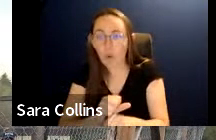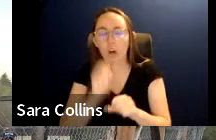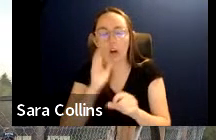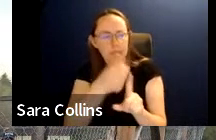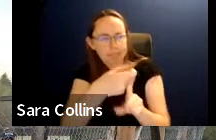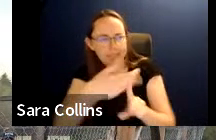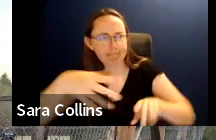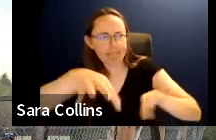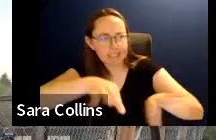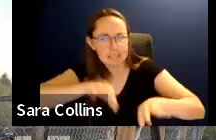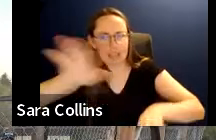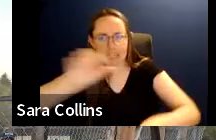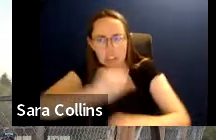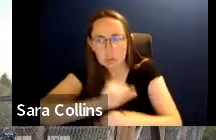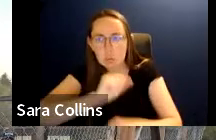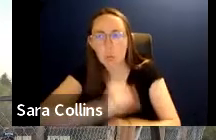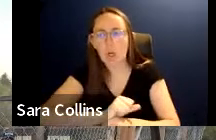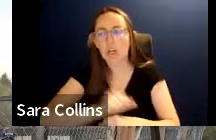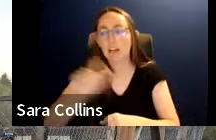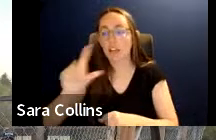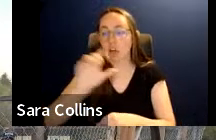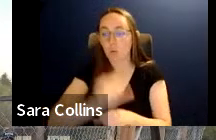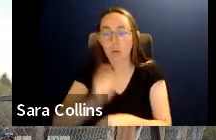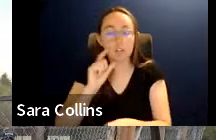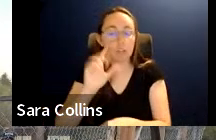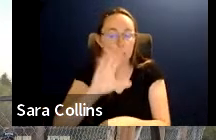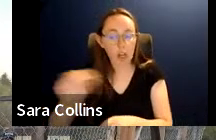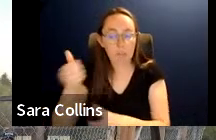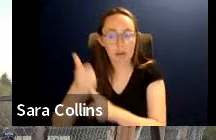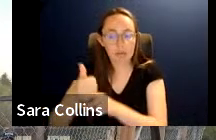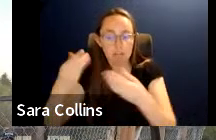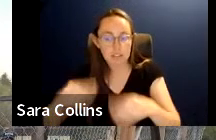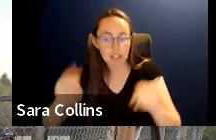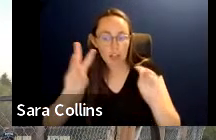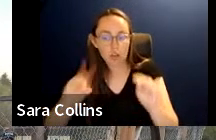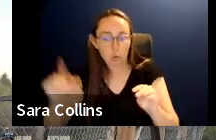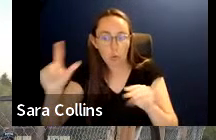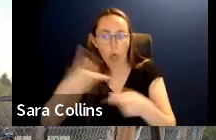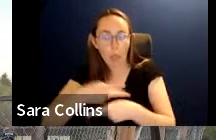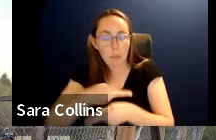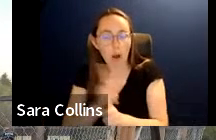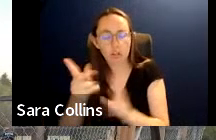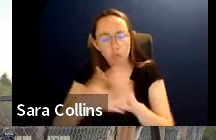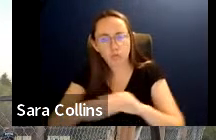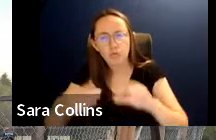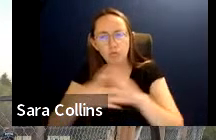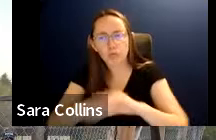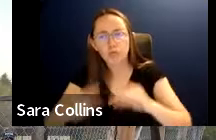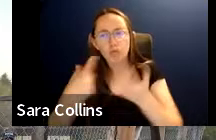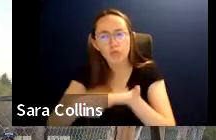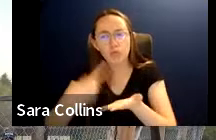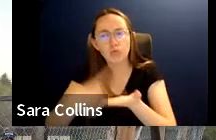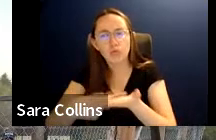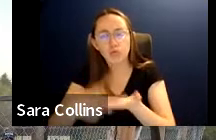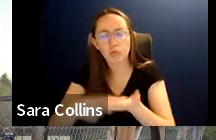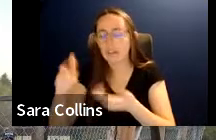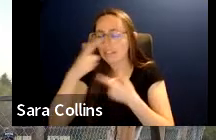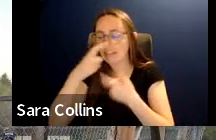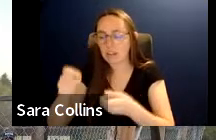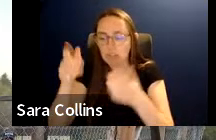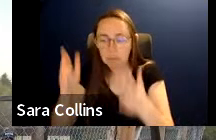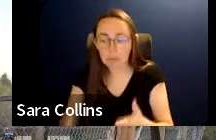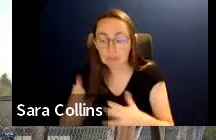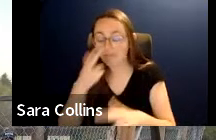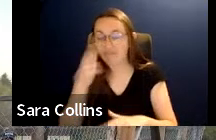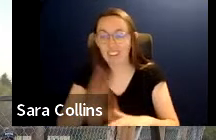and works for a company that sells wool products. So he had a lot to say about that too. And it's just a very interesting guy and a fun